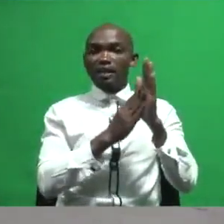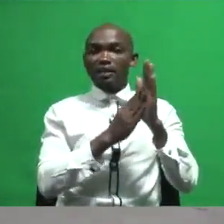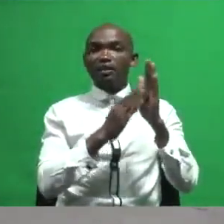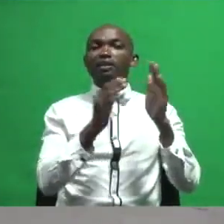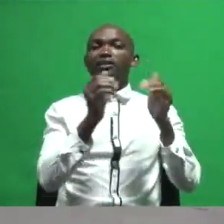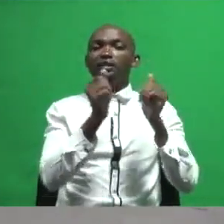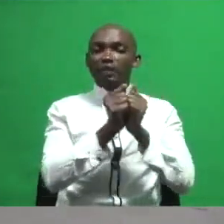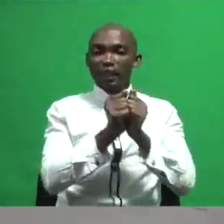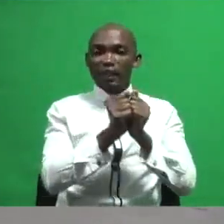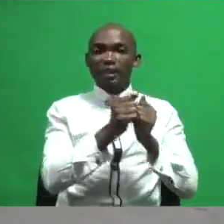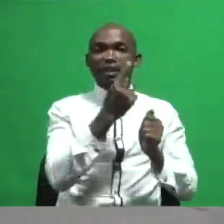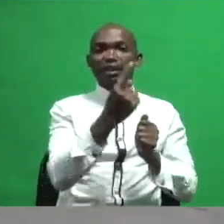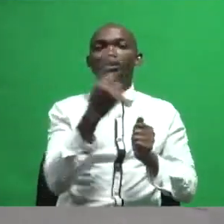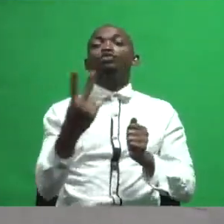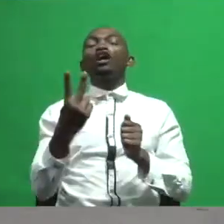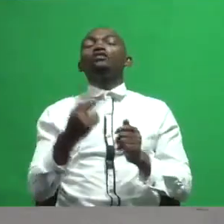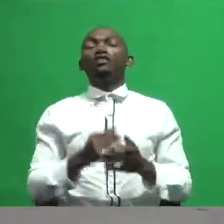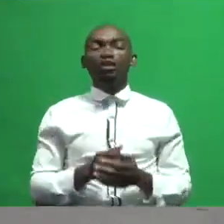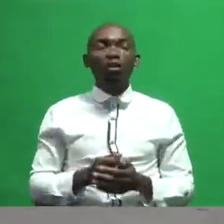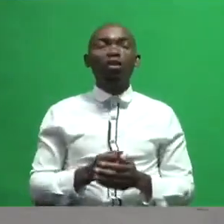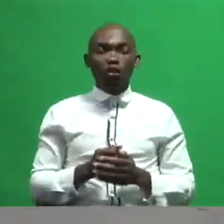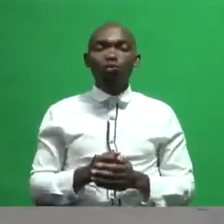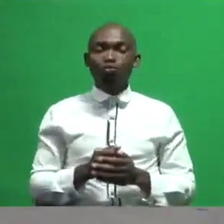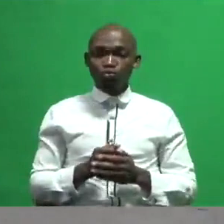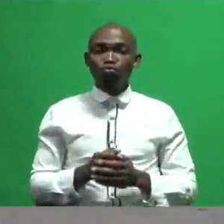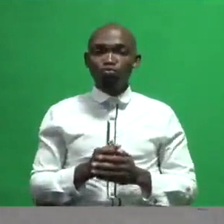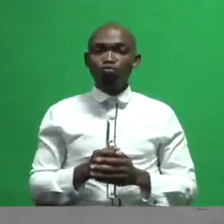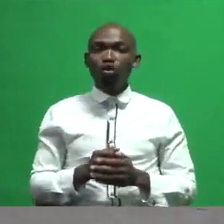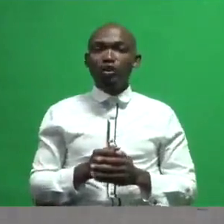9, 10, 11, 12.